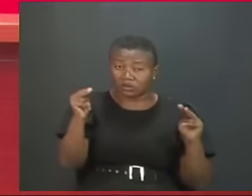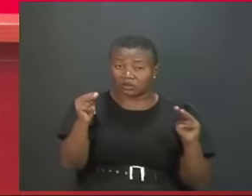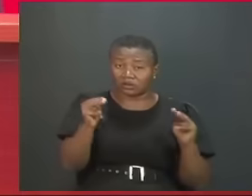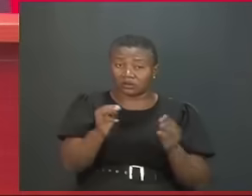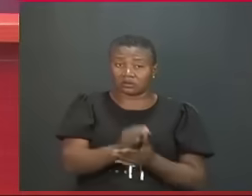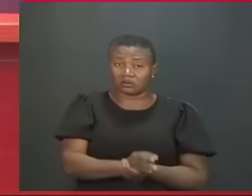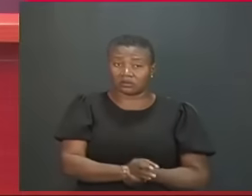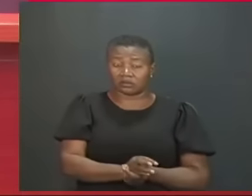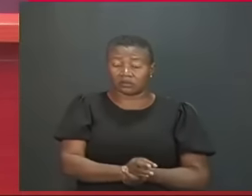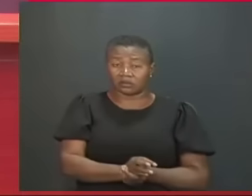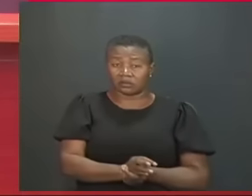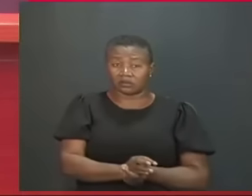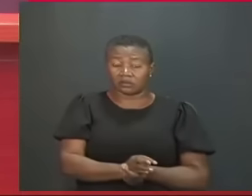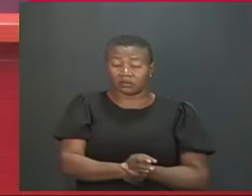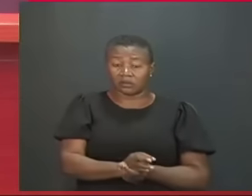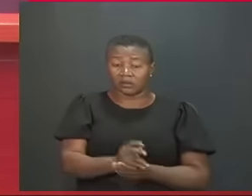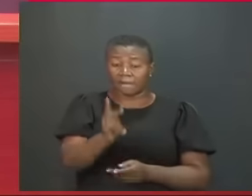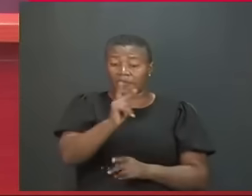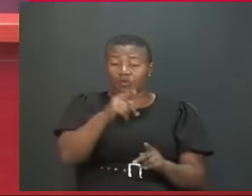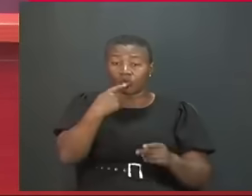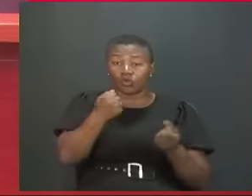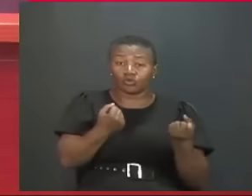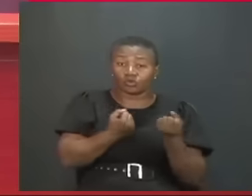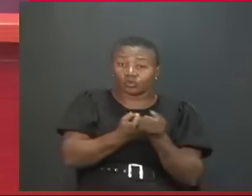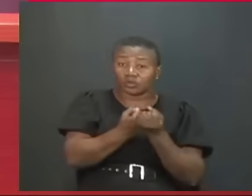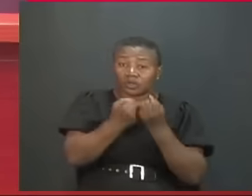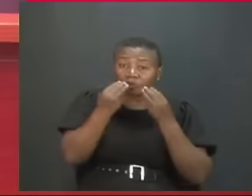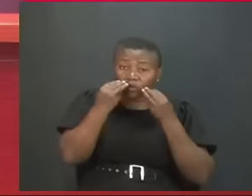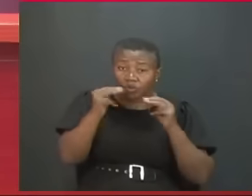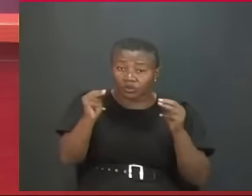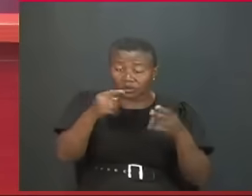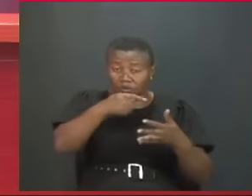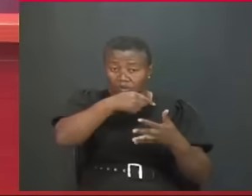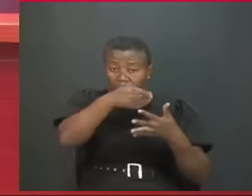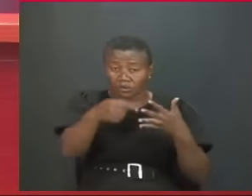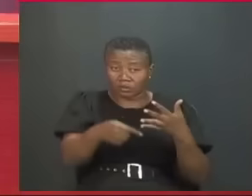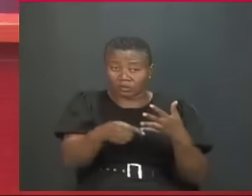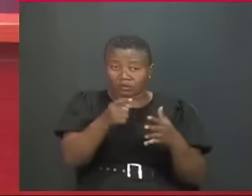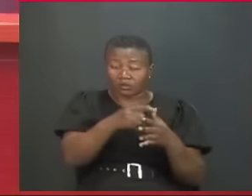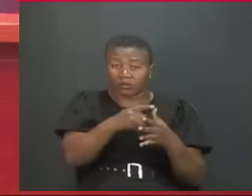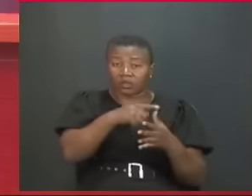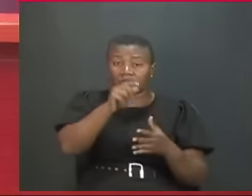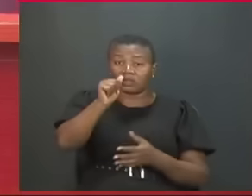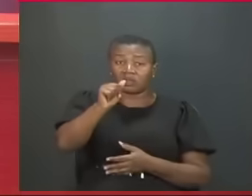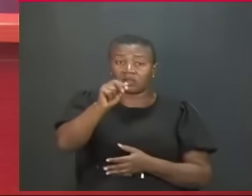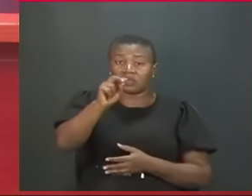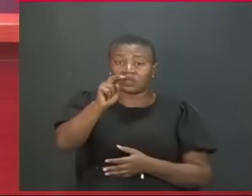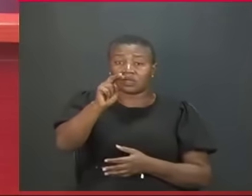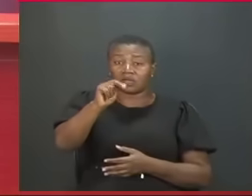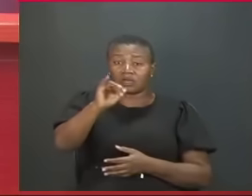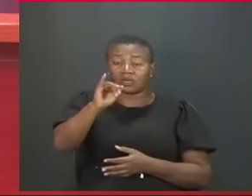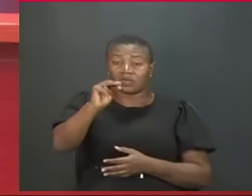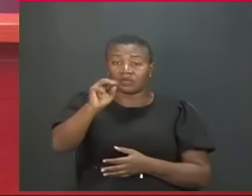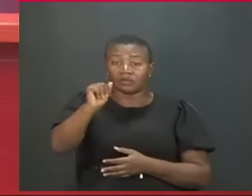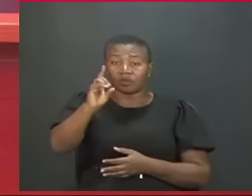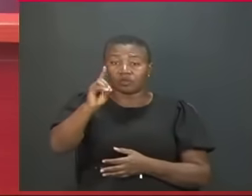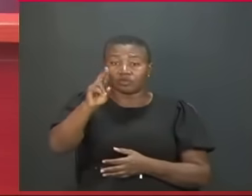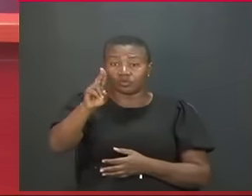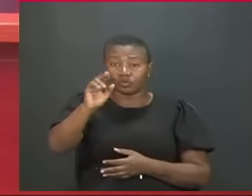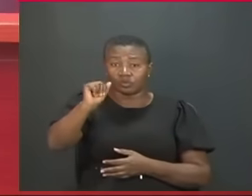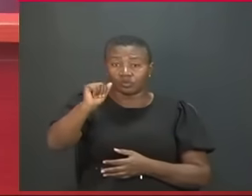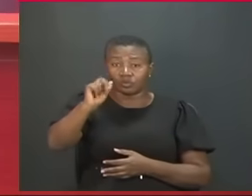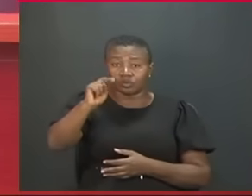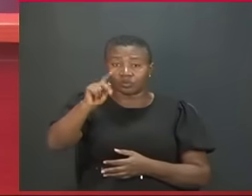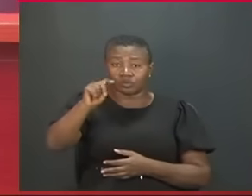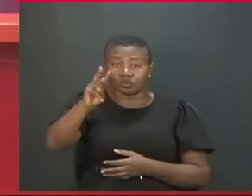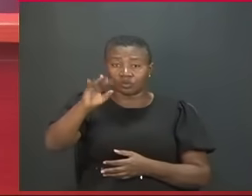the sponsors of the motion are Honorable Anyumedu Entry, MP